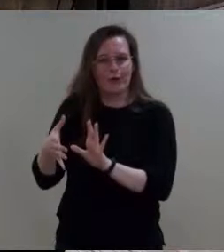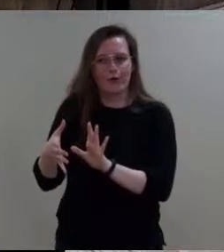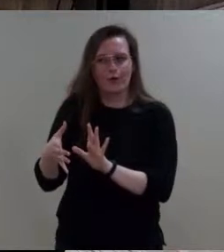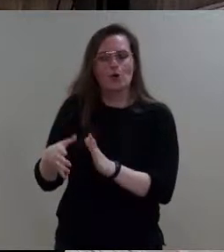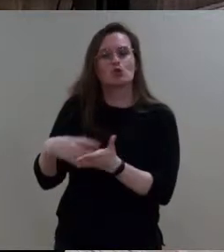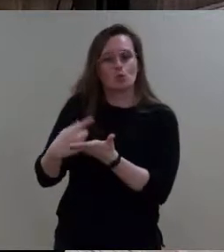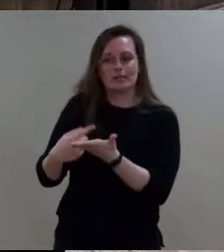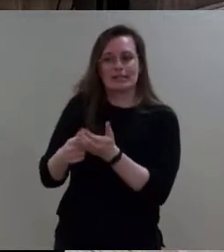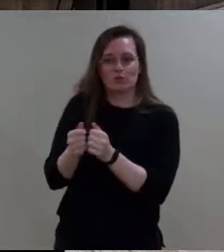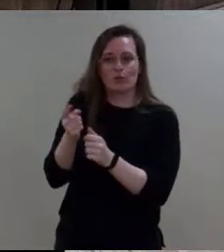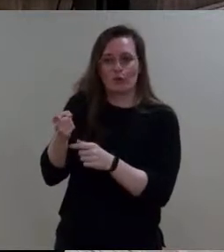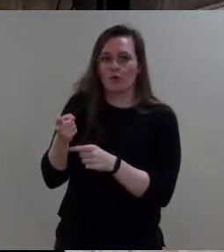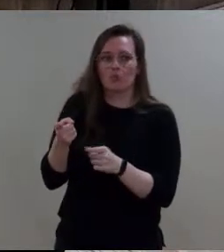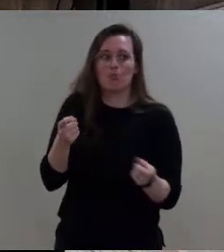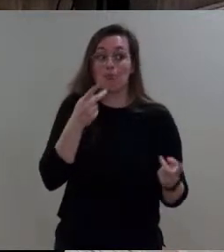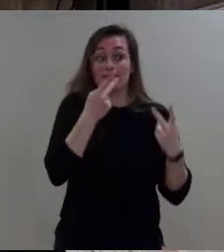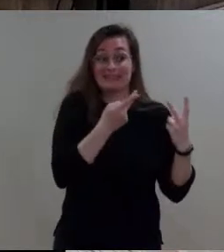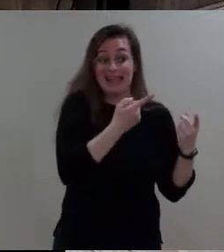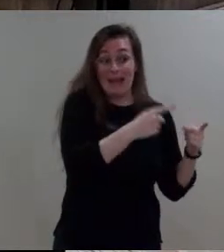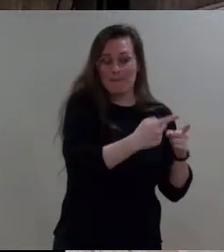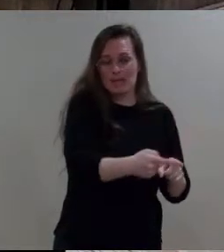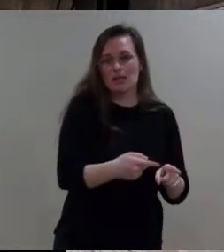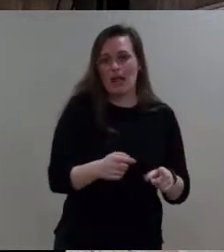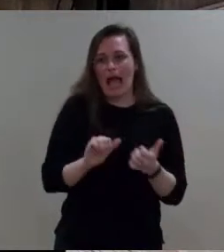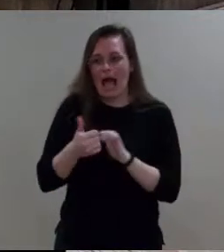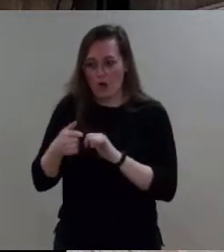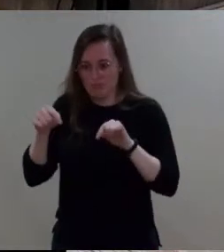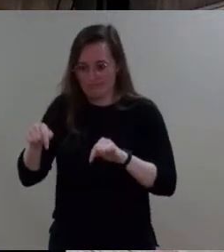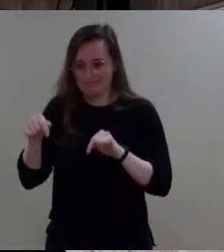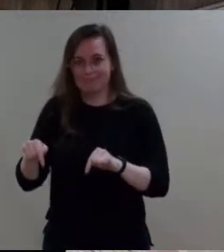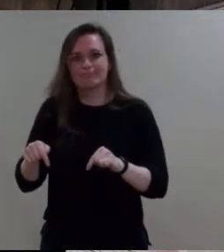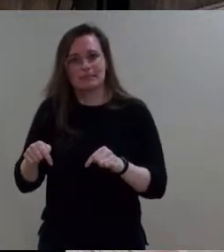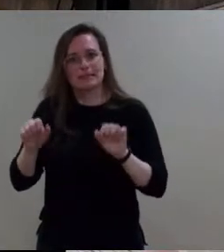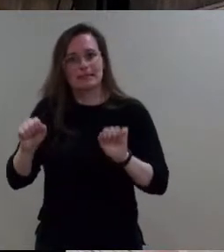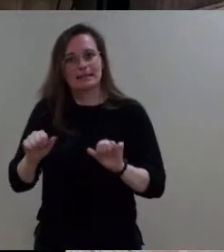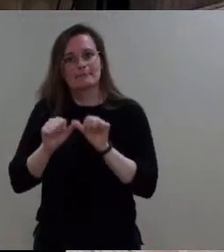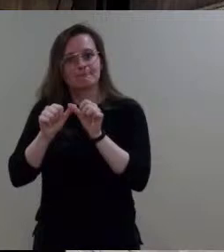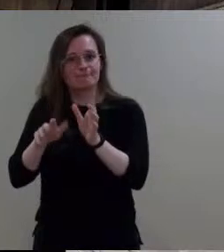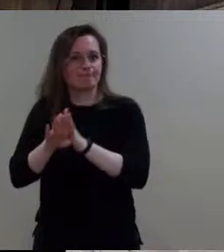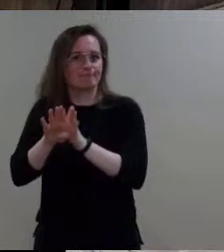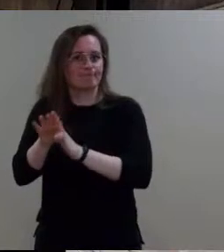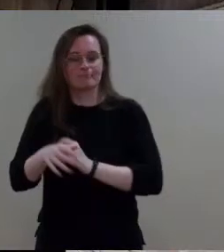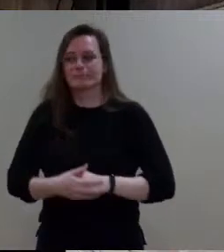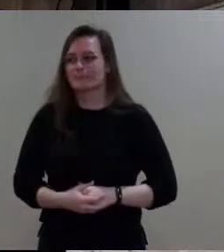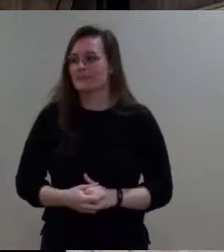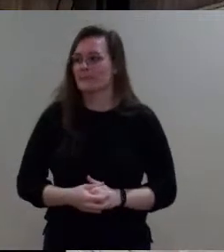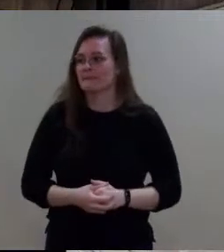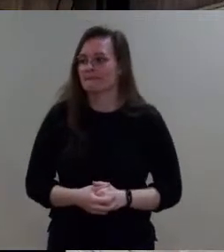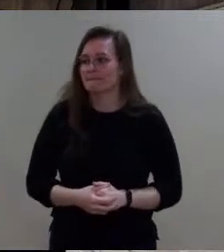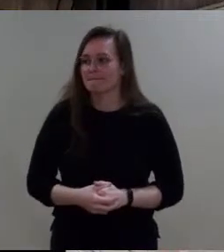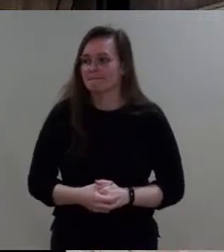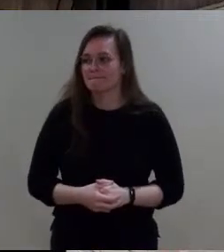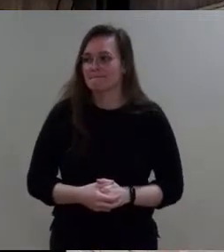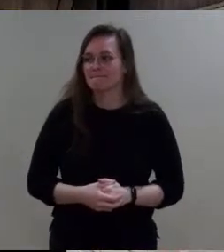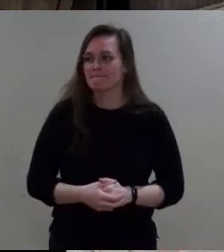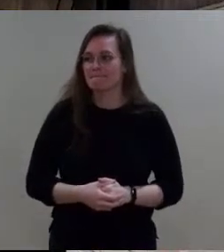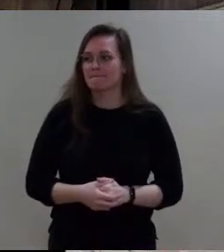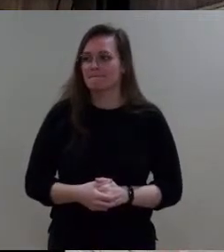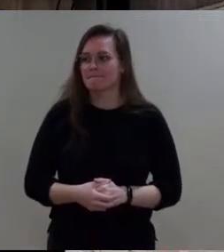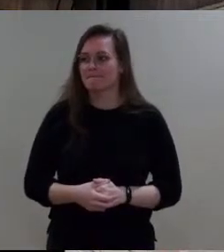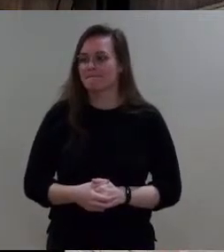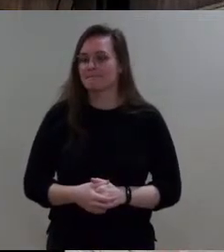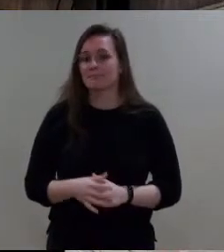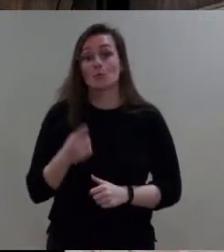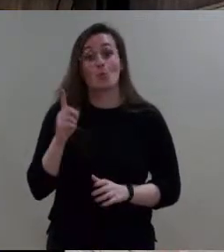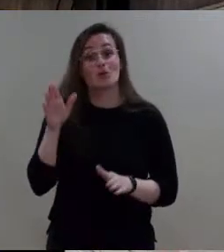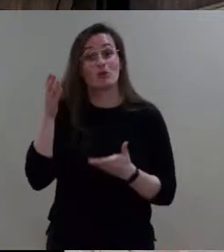grow. There's a lot more to it, but one of the recommendations, it asks, is it